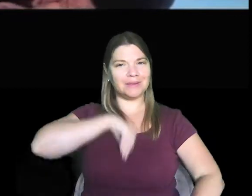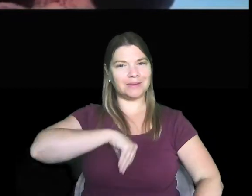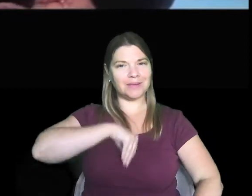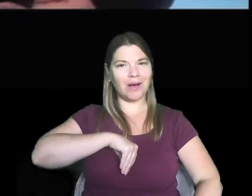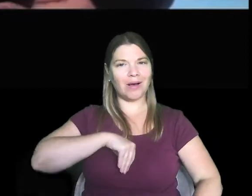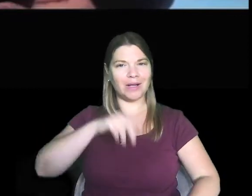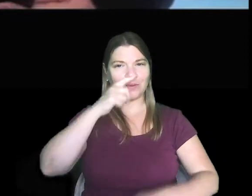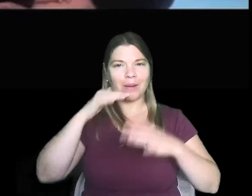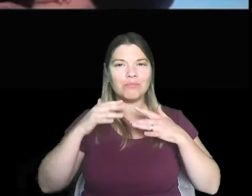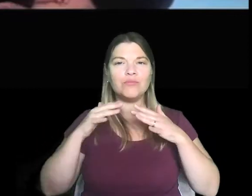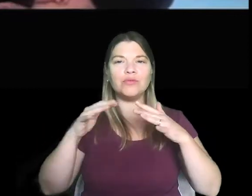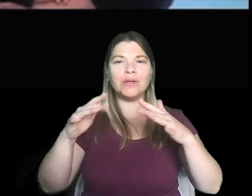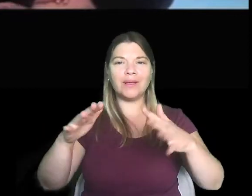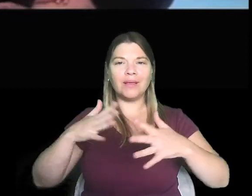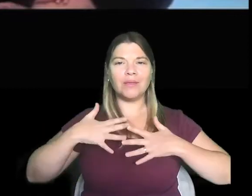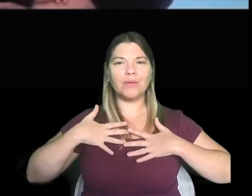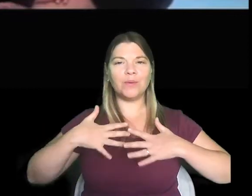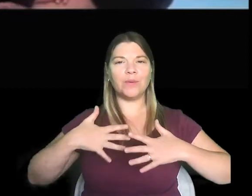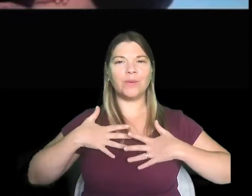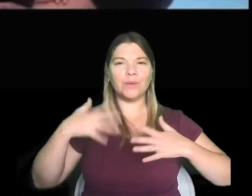and movement.